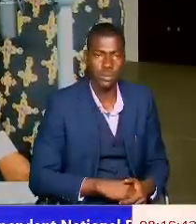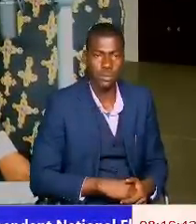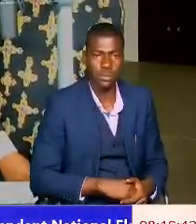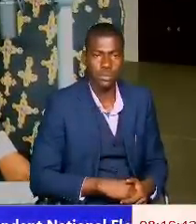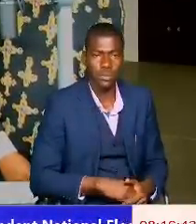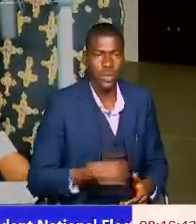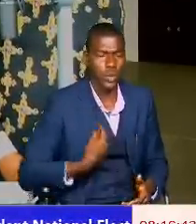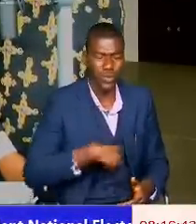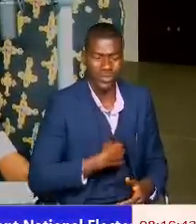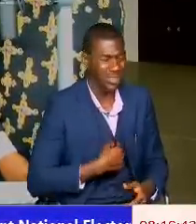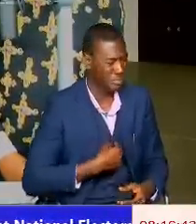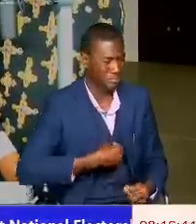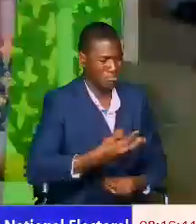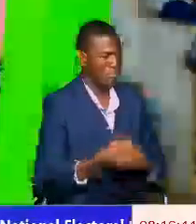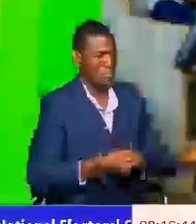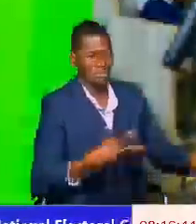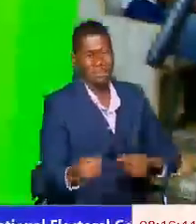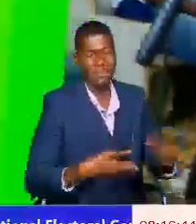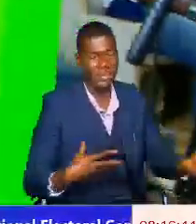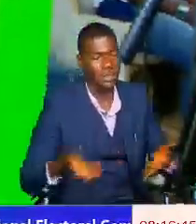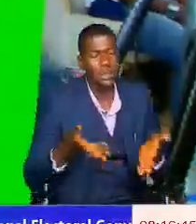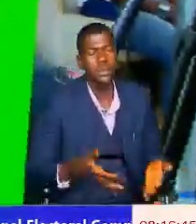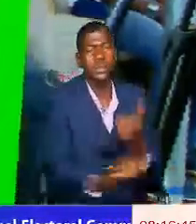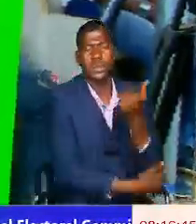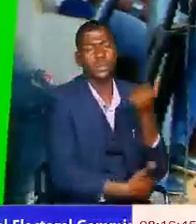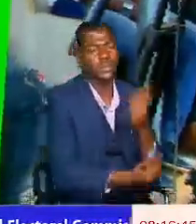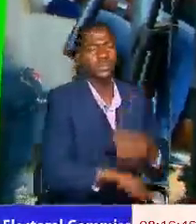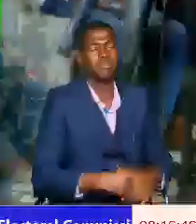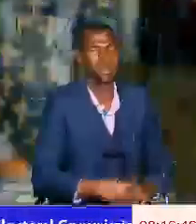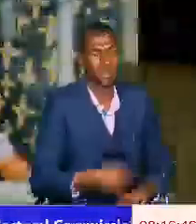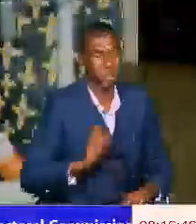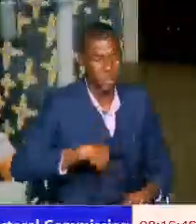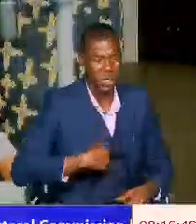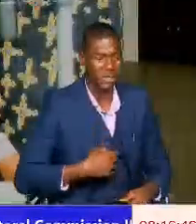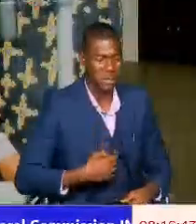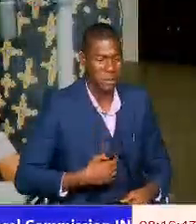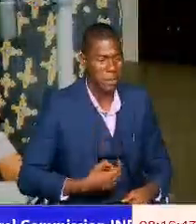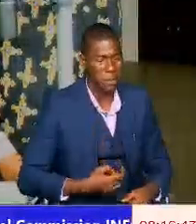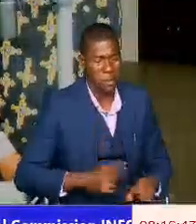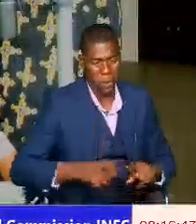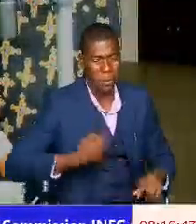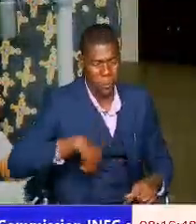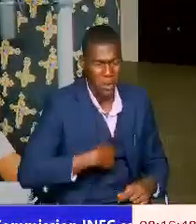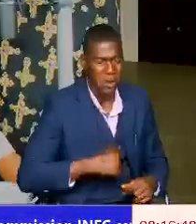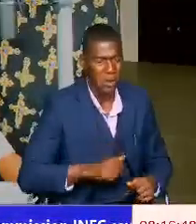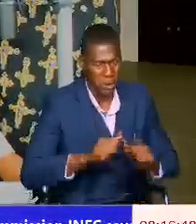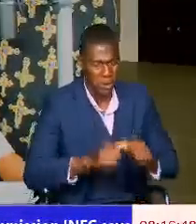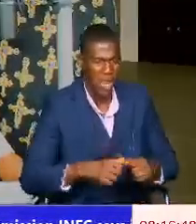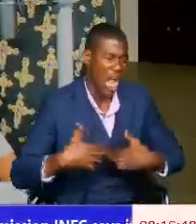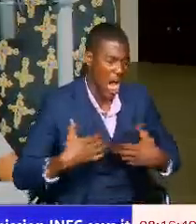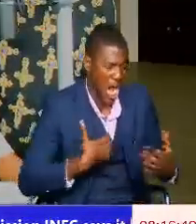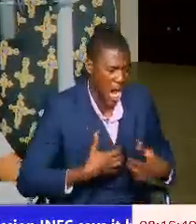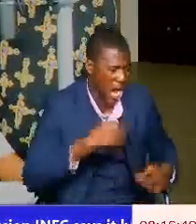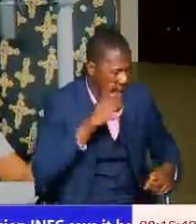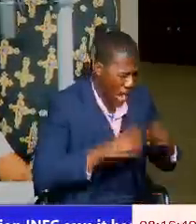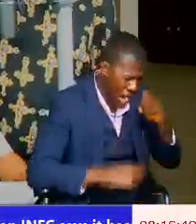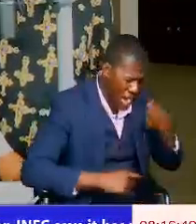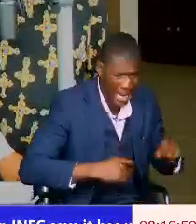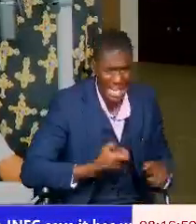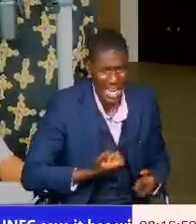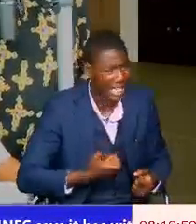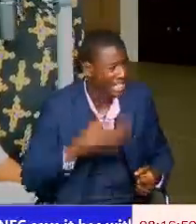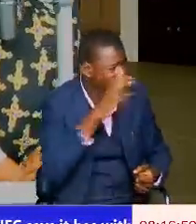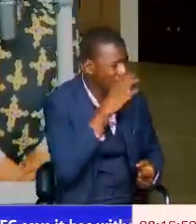We are so wasteful in this country. Now we they cry. Now we they complain. Now we they look for. Now we they